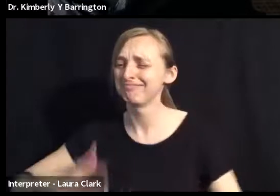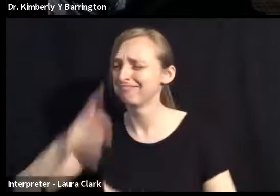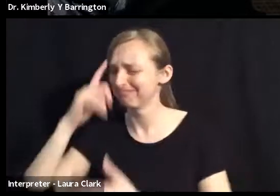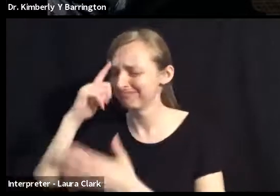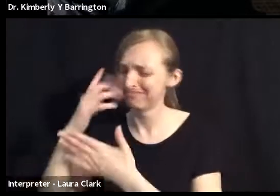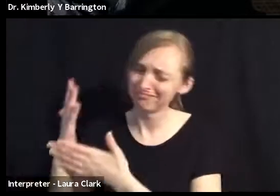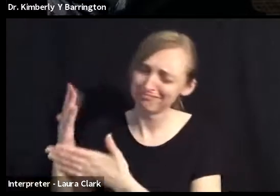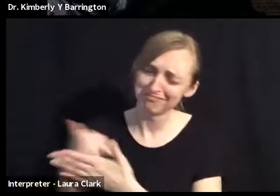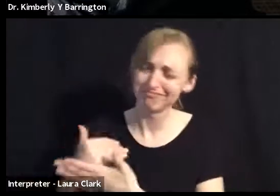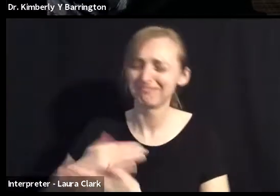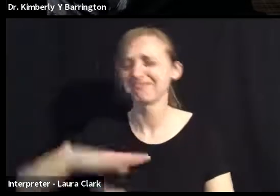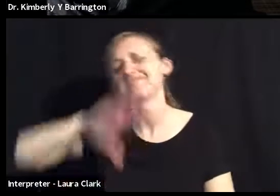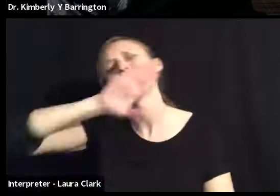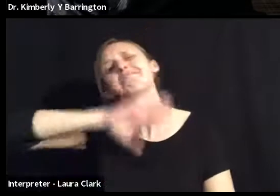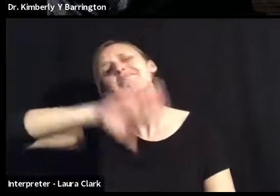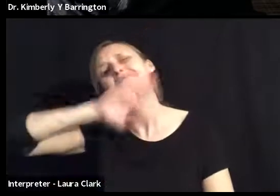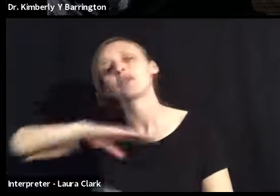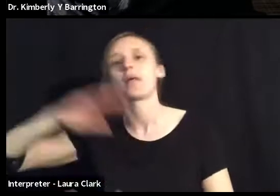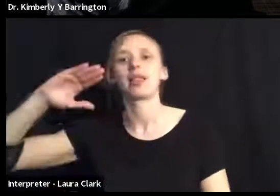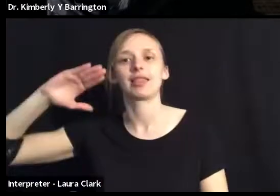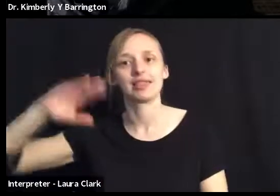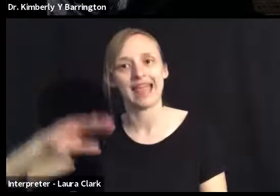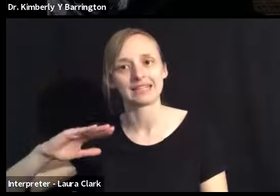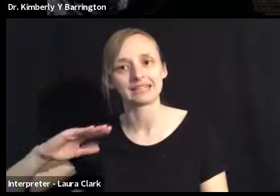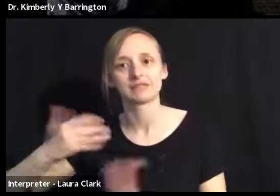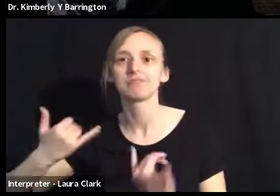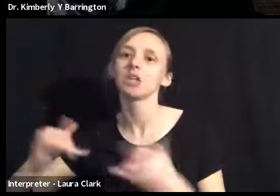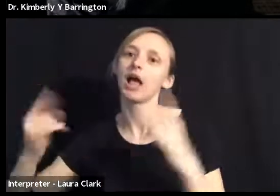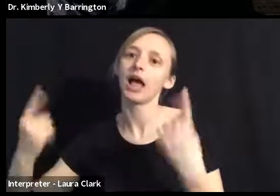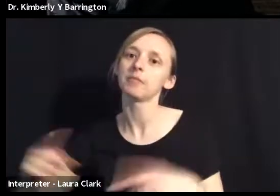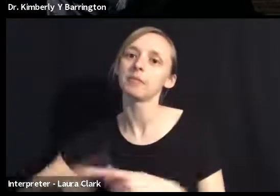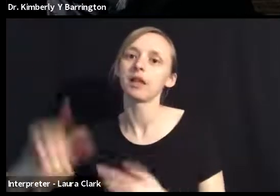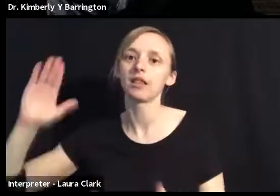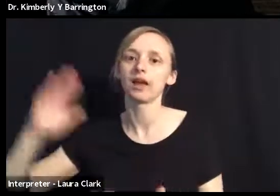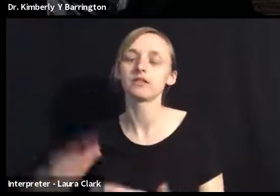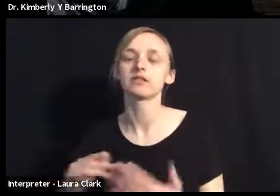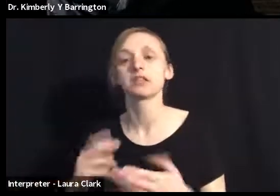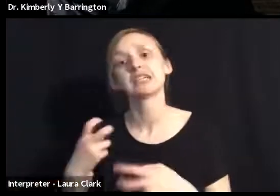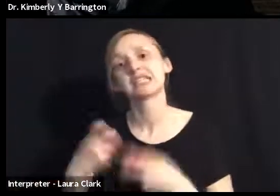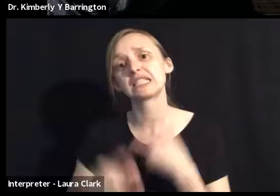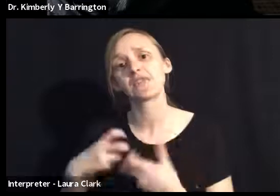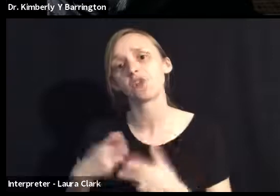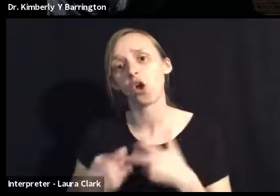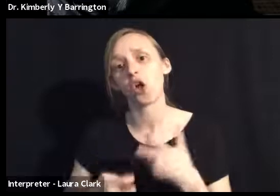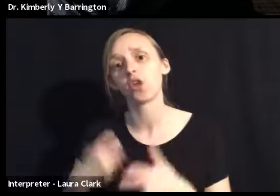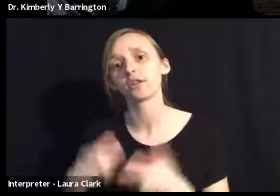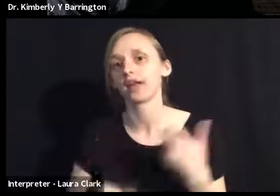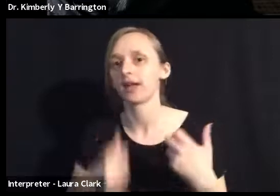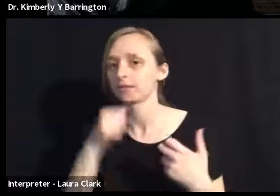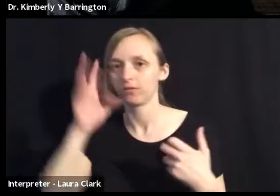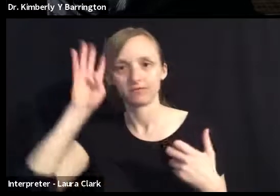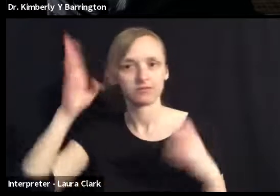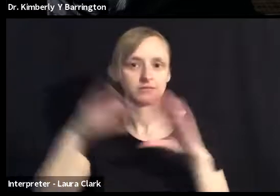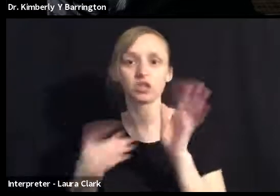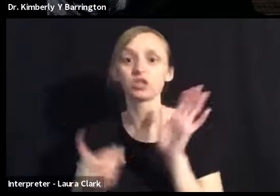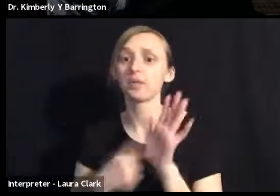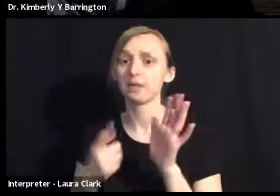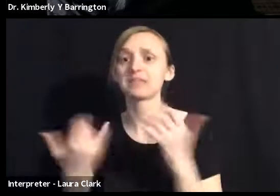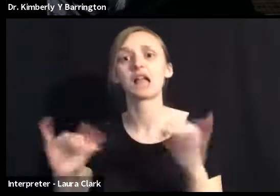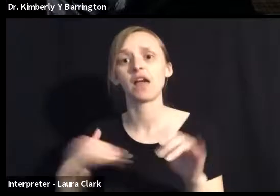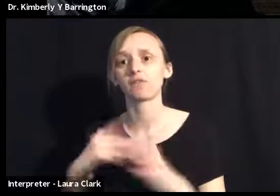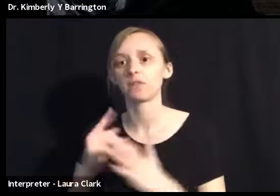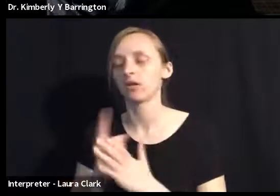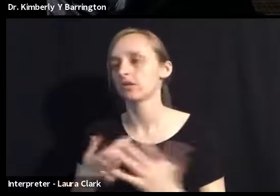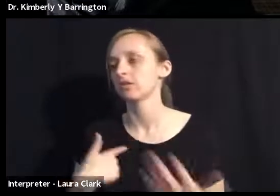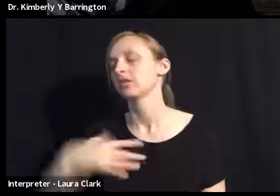Yes, it is kind of difficult. I won't sit here and tell you guys a story or anything like that, because I even still have my moments. But even in